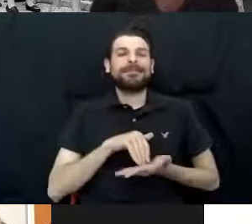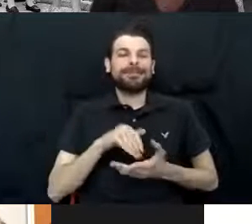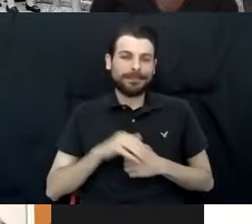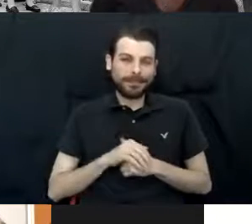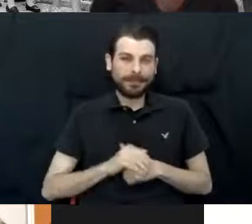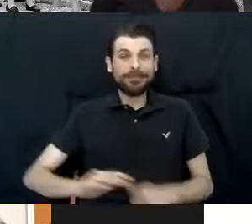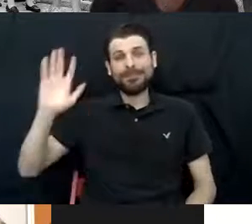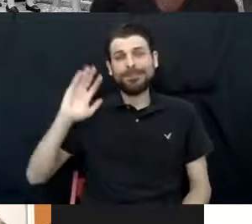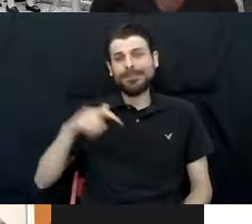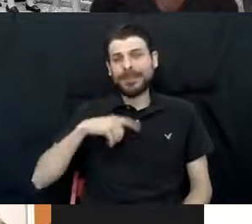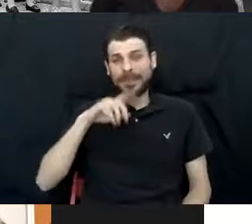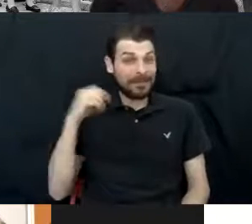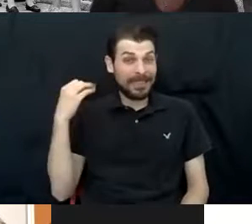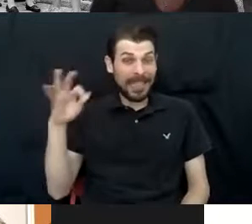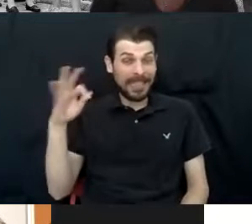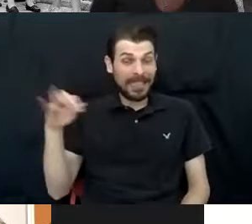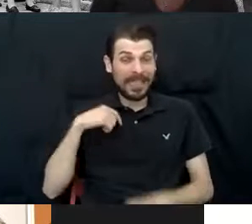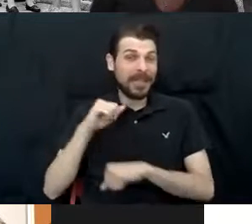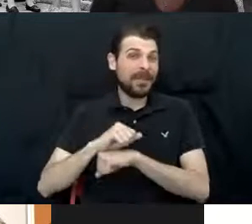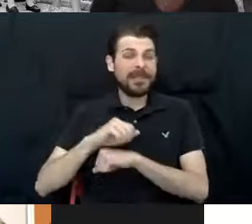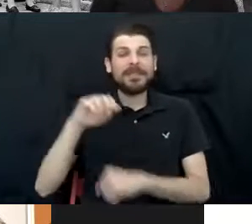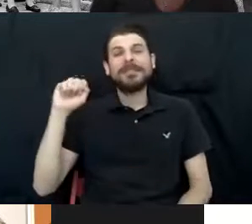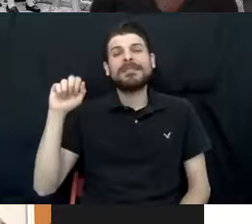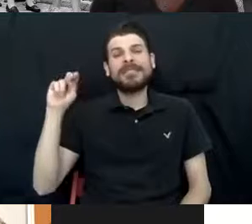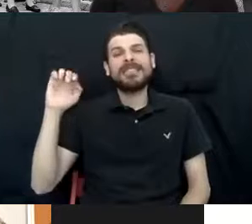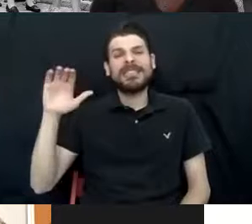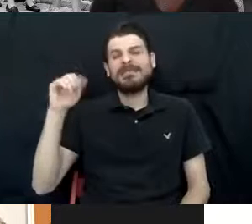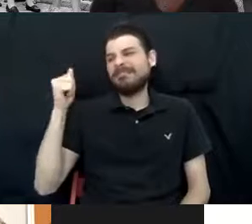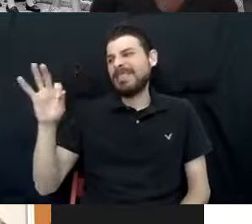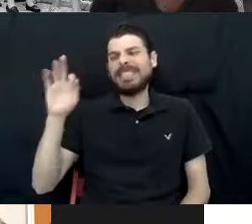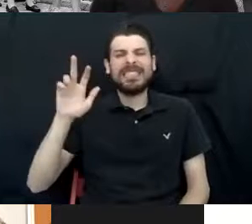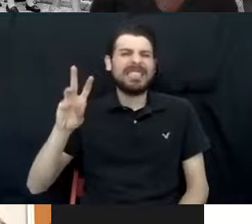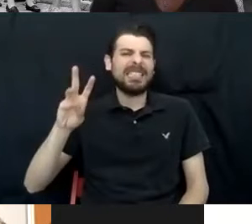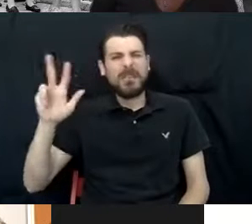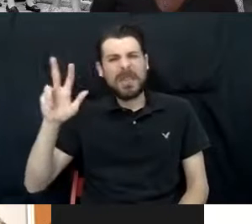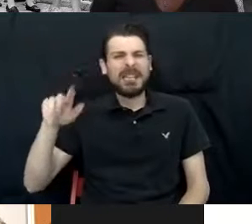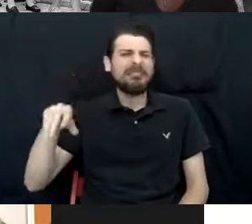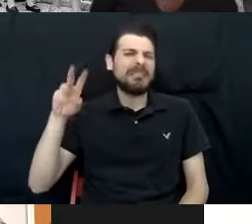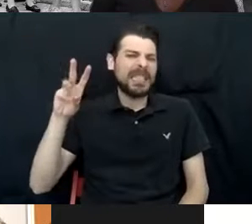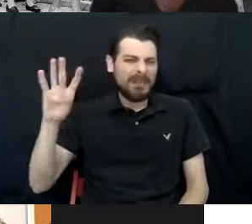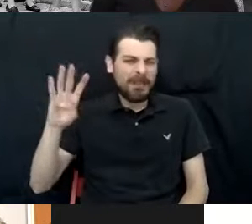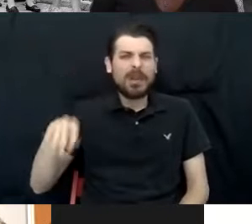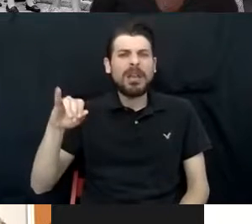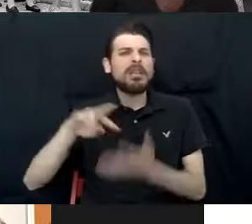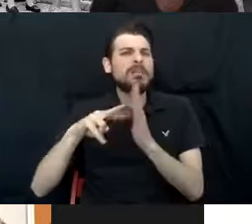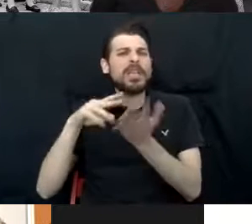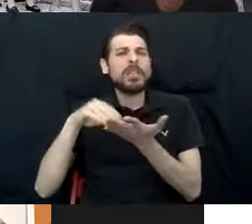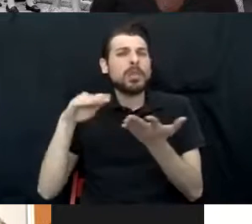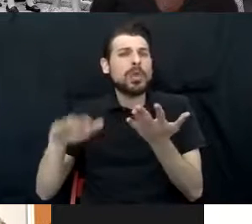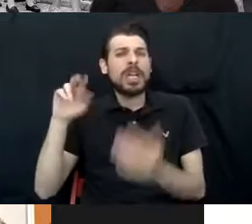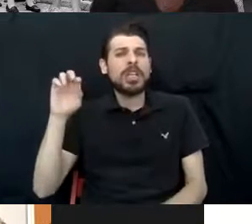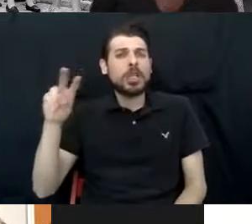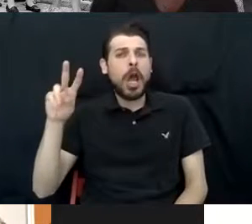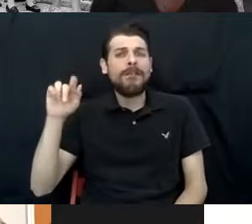was 19 when I worked with SNCC in 1963 and 64. SNCC, or the Student Nonviolent Coordinating